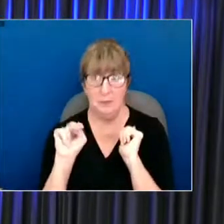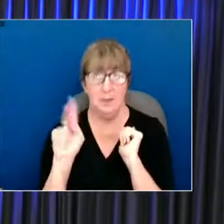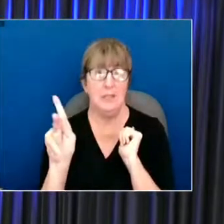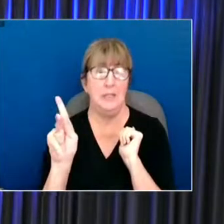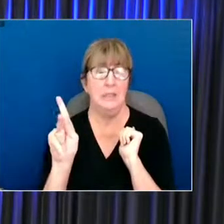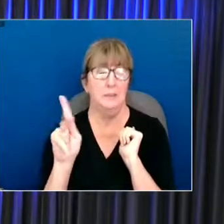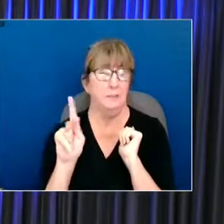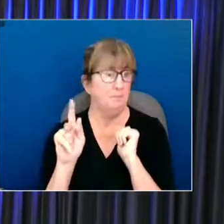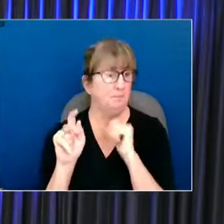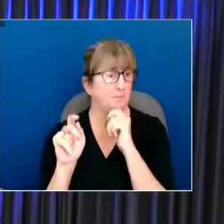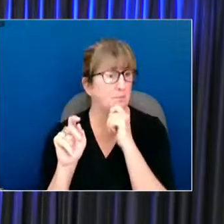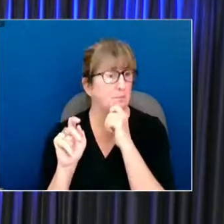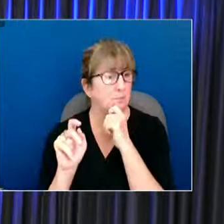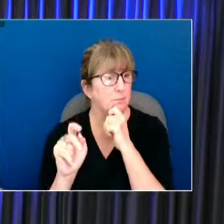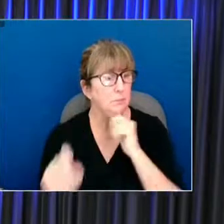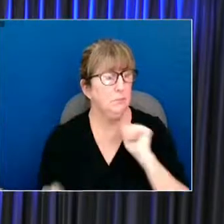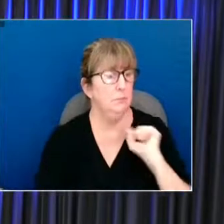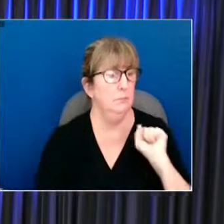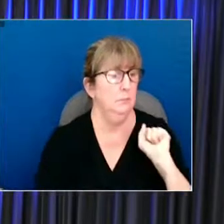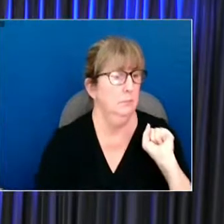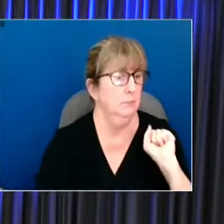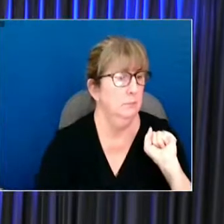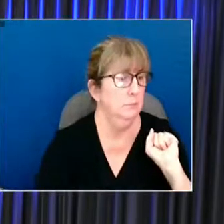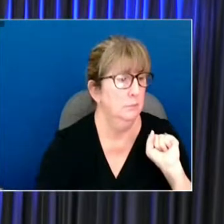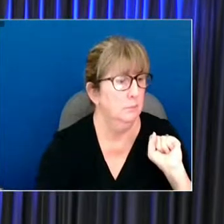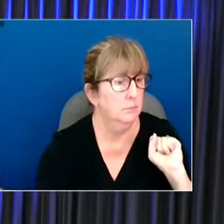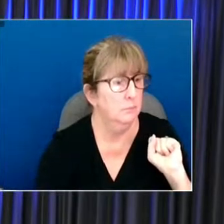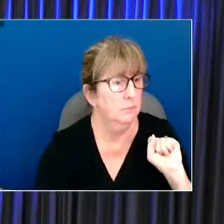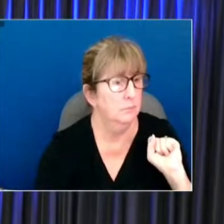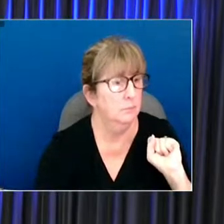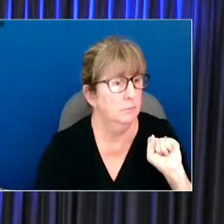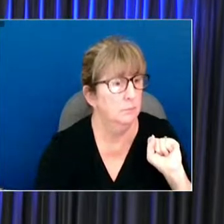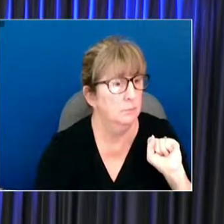The YouTube functionality will be